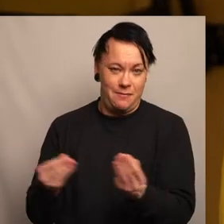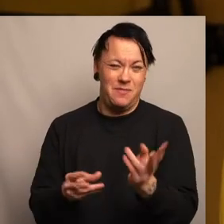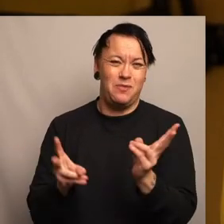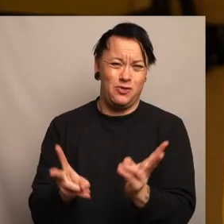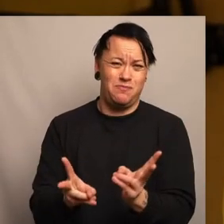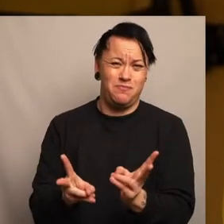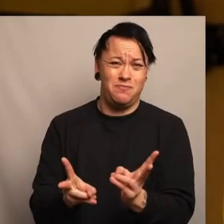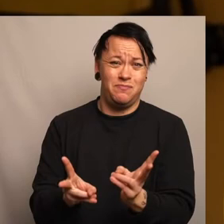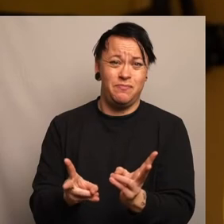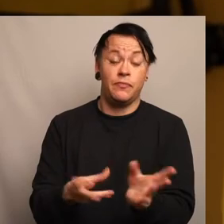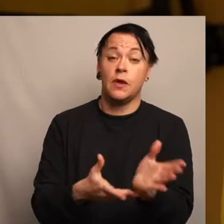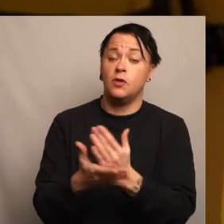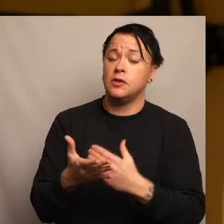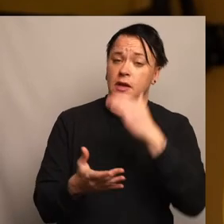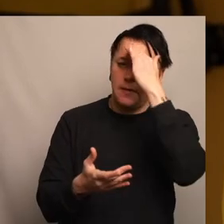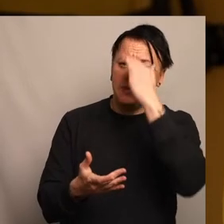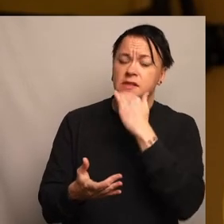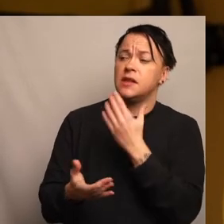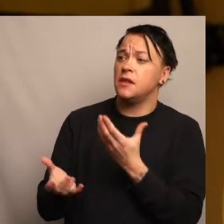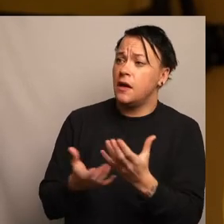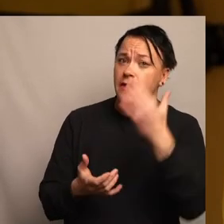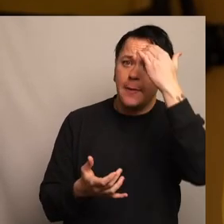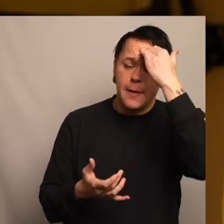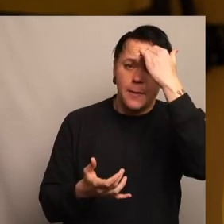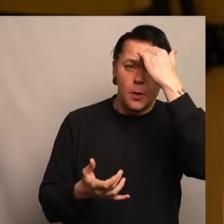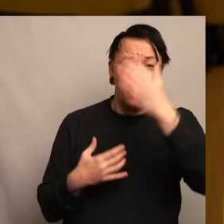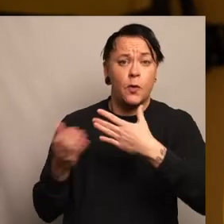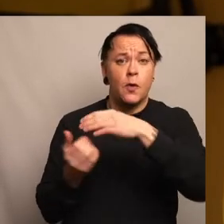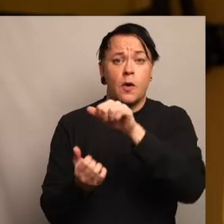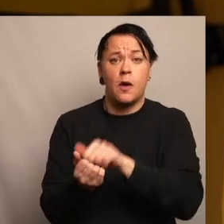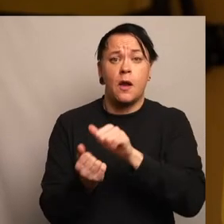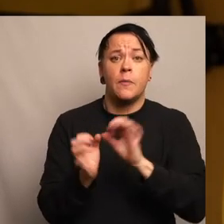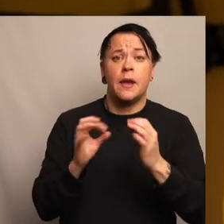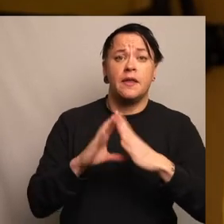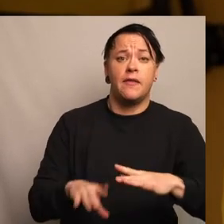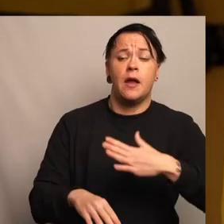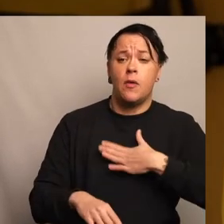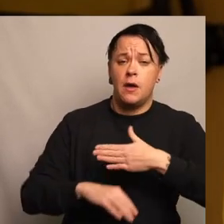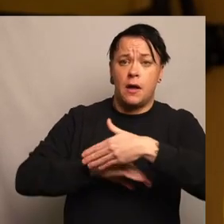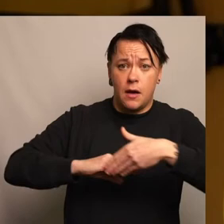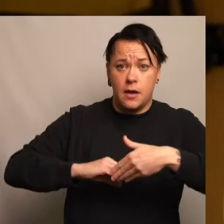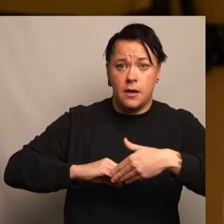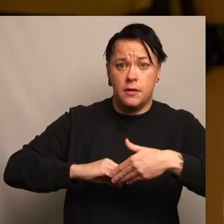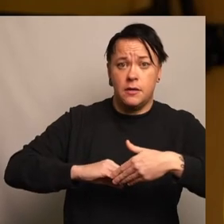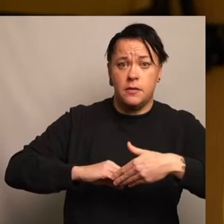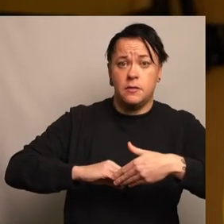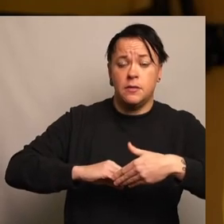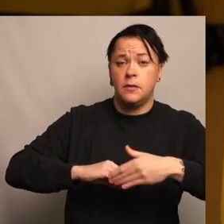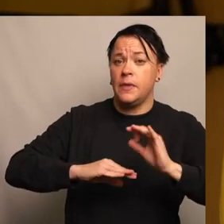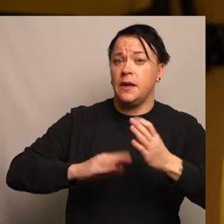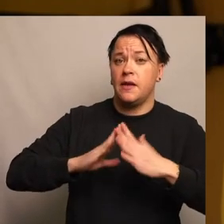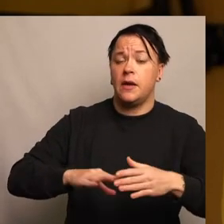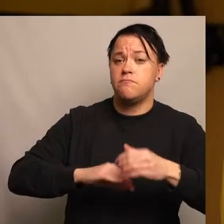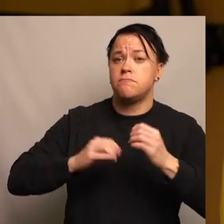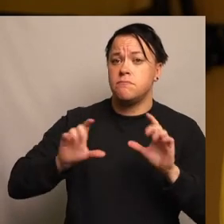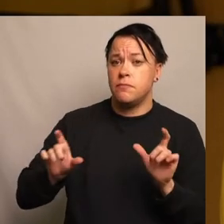some people, they need the knowledge, they need power, they need tools to start make their own boundaries and limit and know how to live